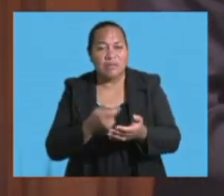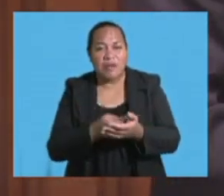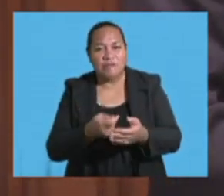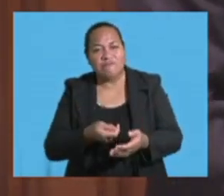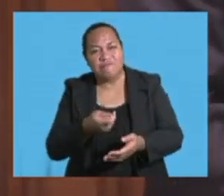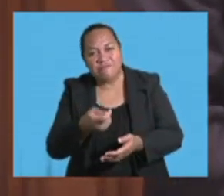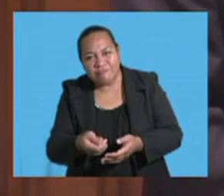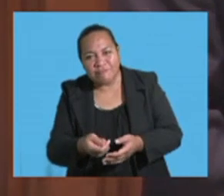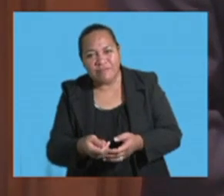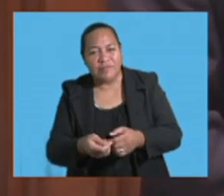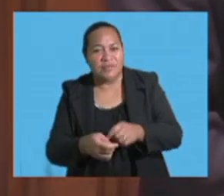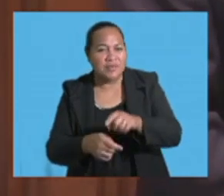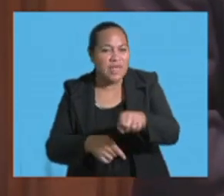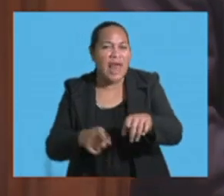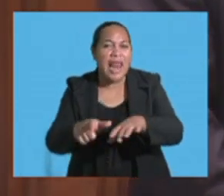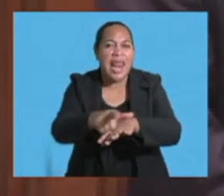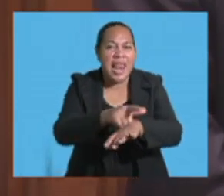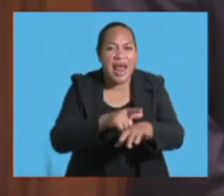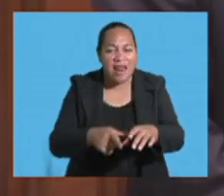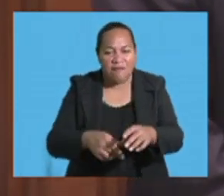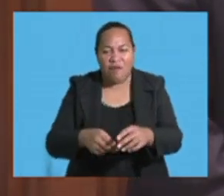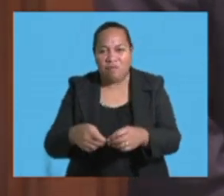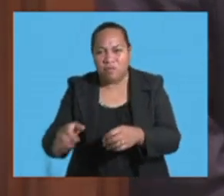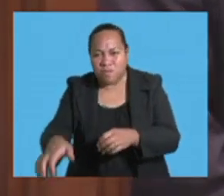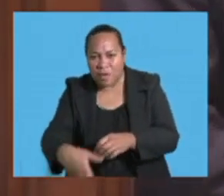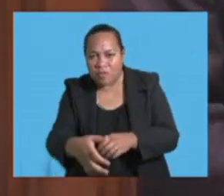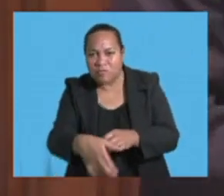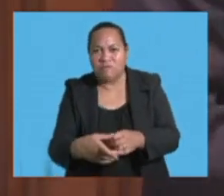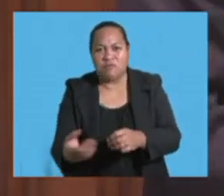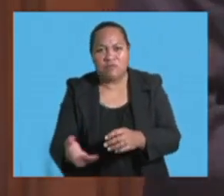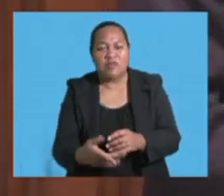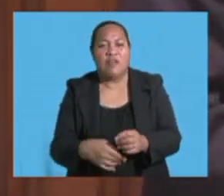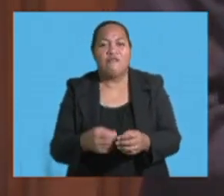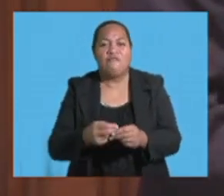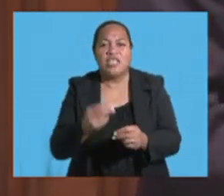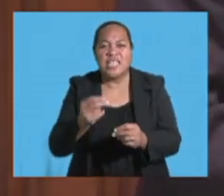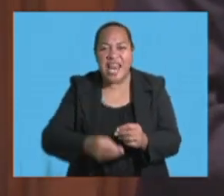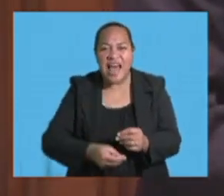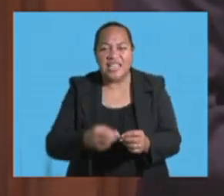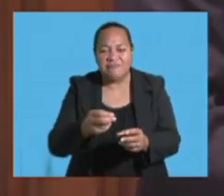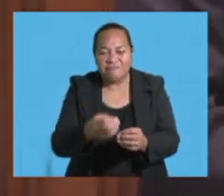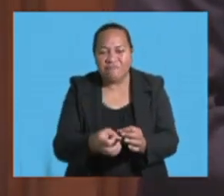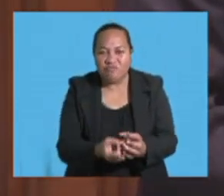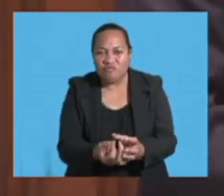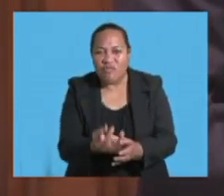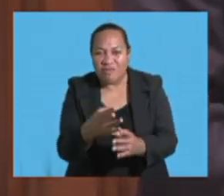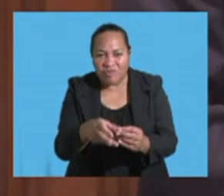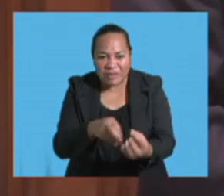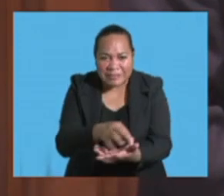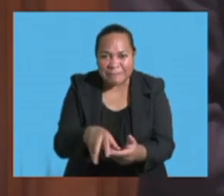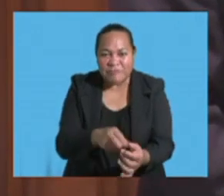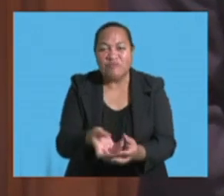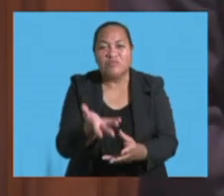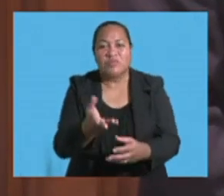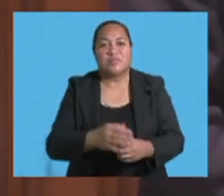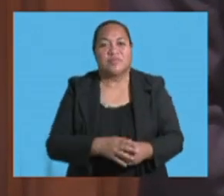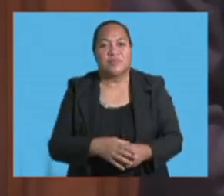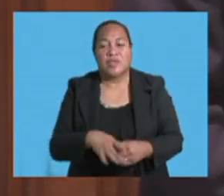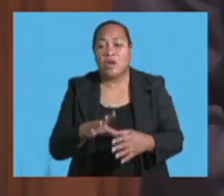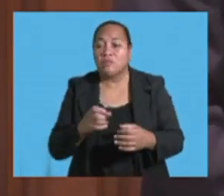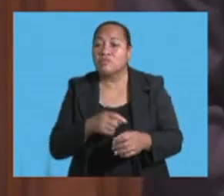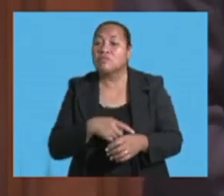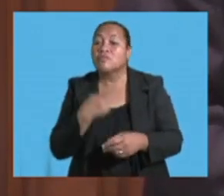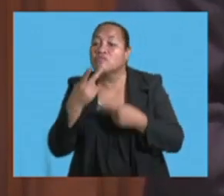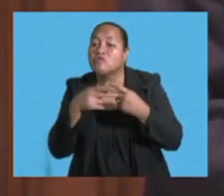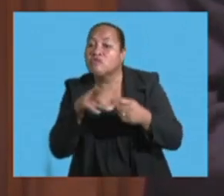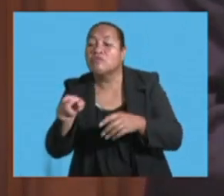plowing, planting, fertilizers, insecticides, and even delivery. Production assistance, on-site resource to